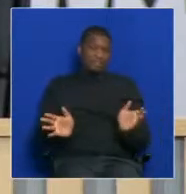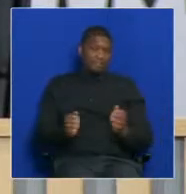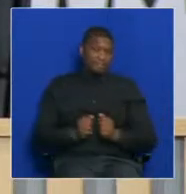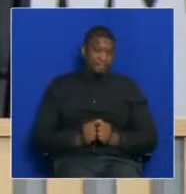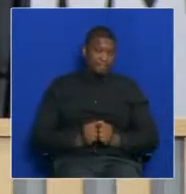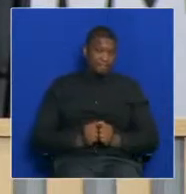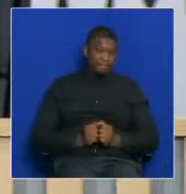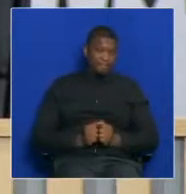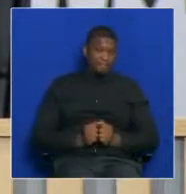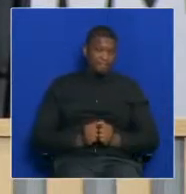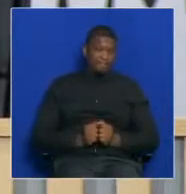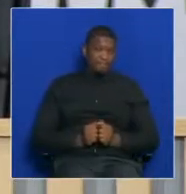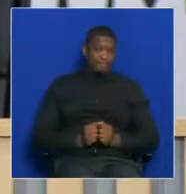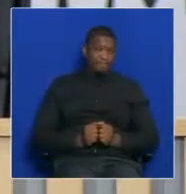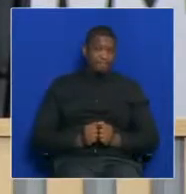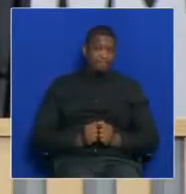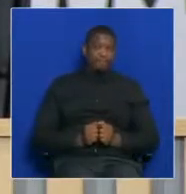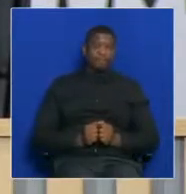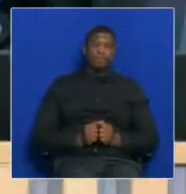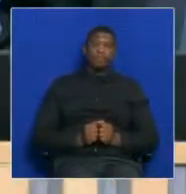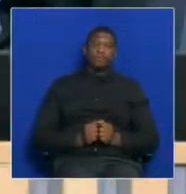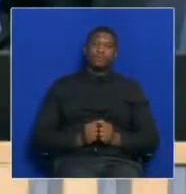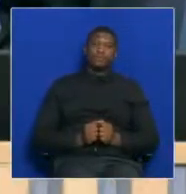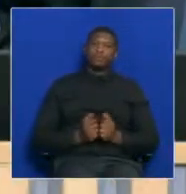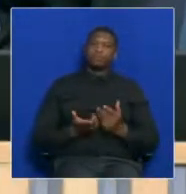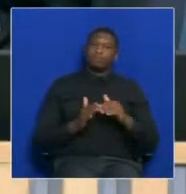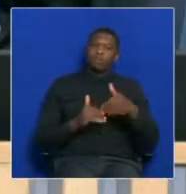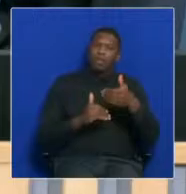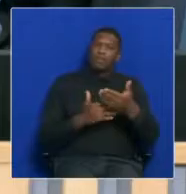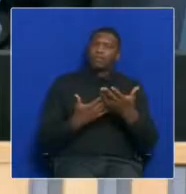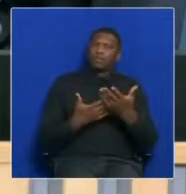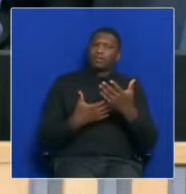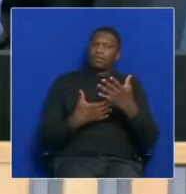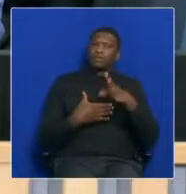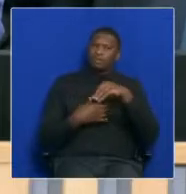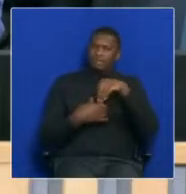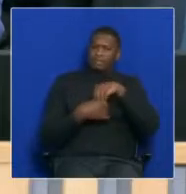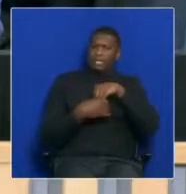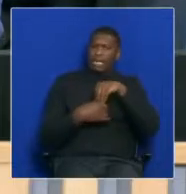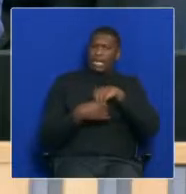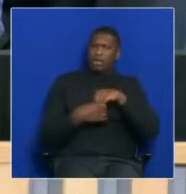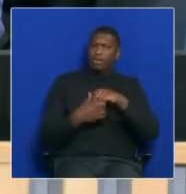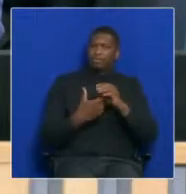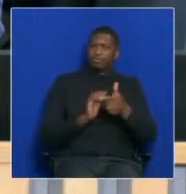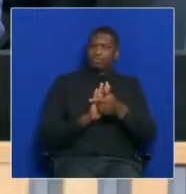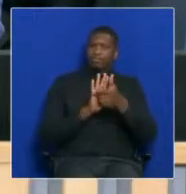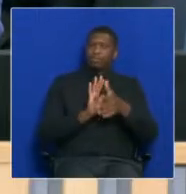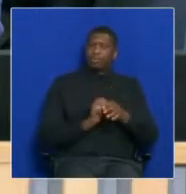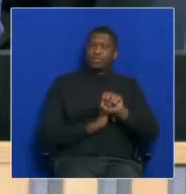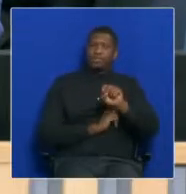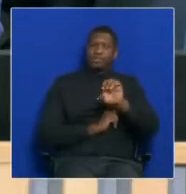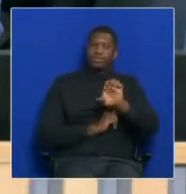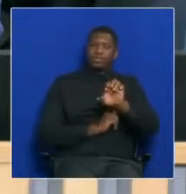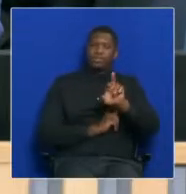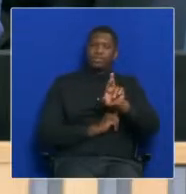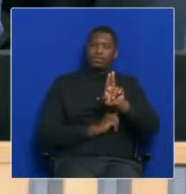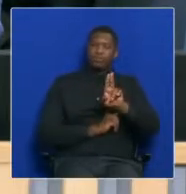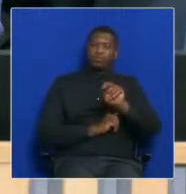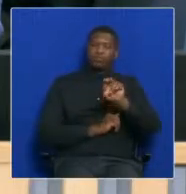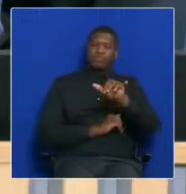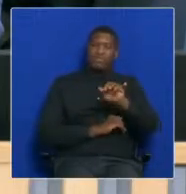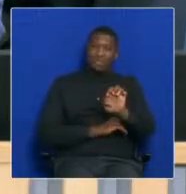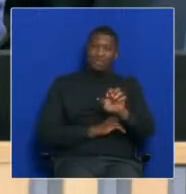CI generals. And then internally, Advocate Serunye raised two issues. One